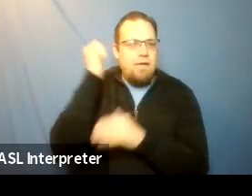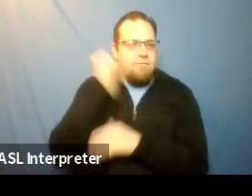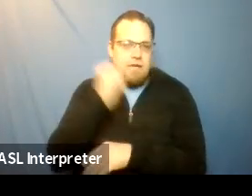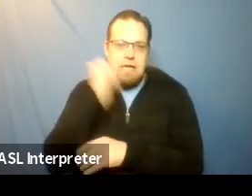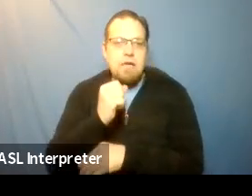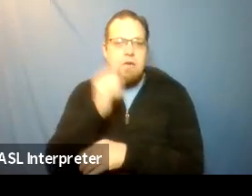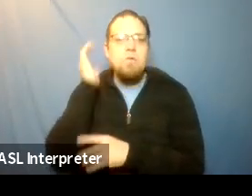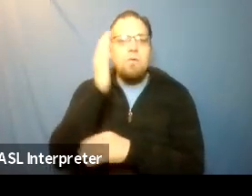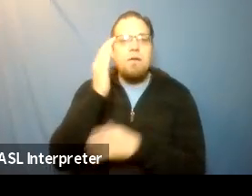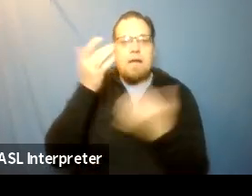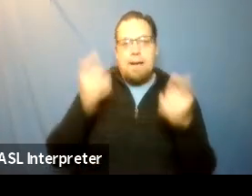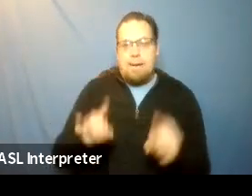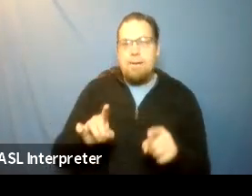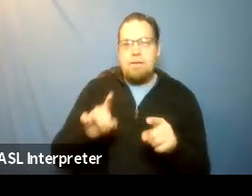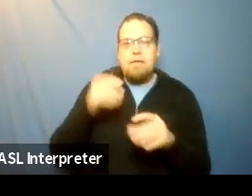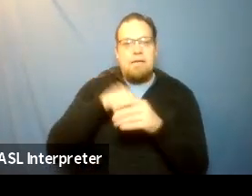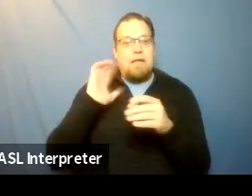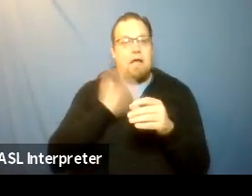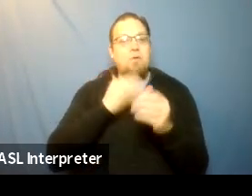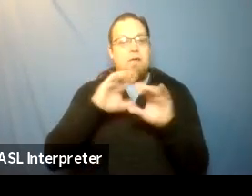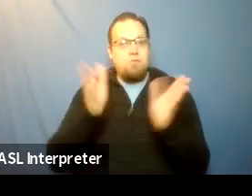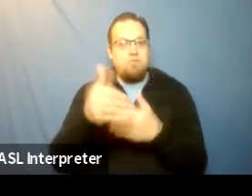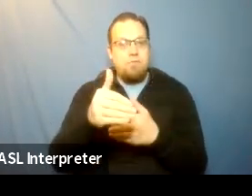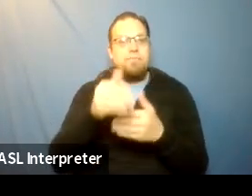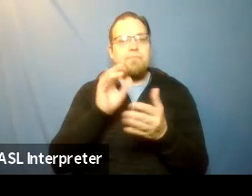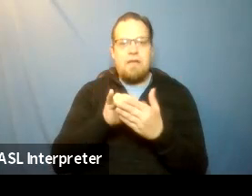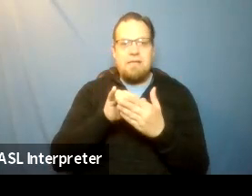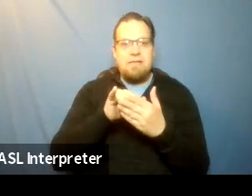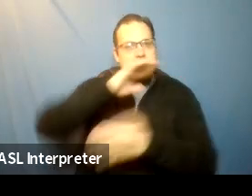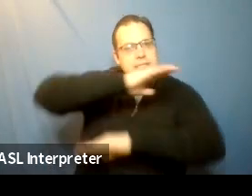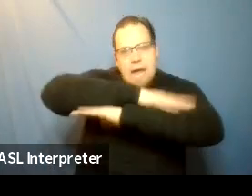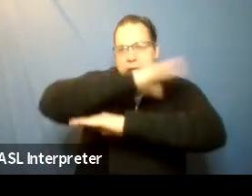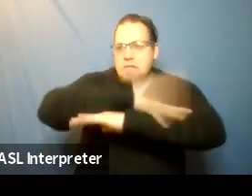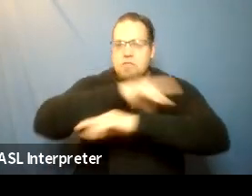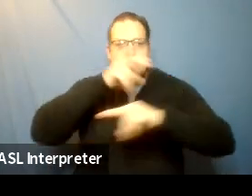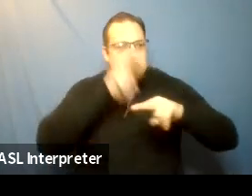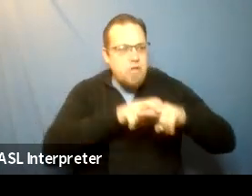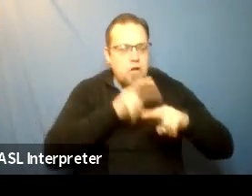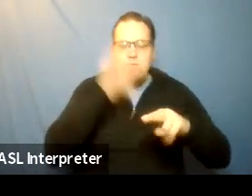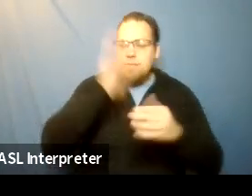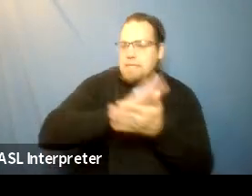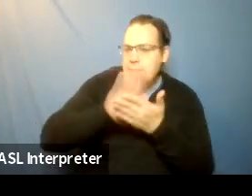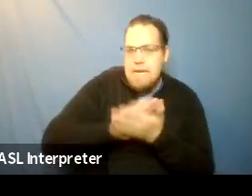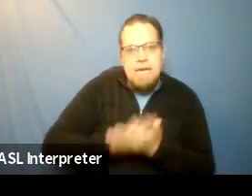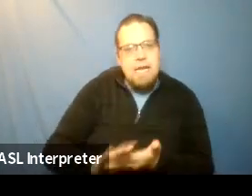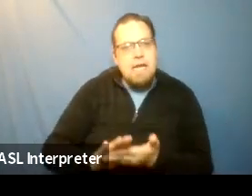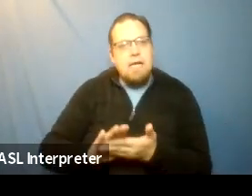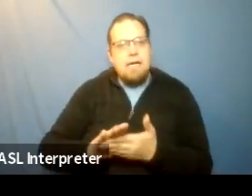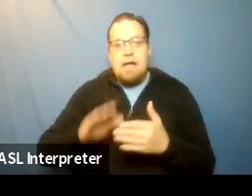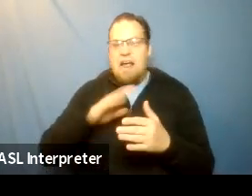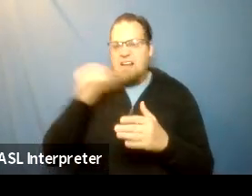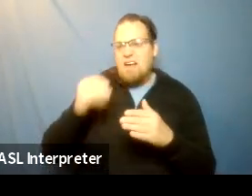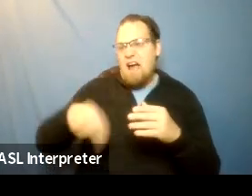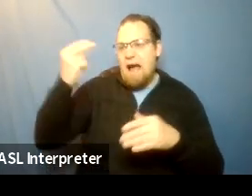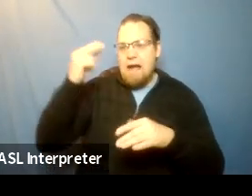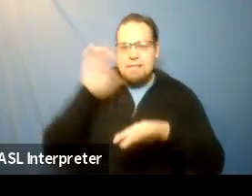will be happening in our classrooms, so that the desks and chairs will be cleaned, as well as high contact areas